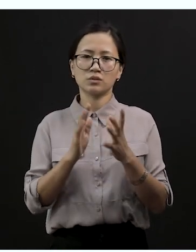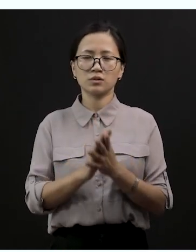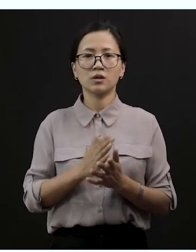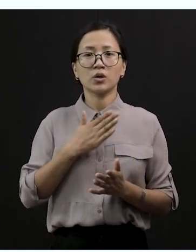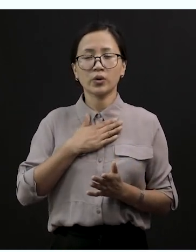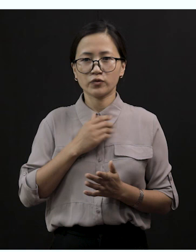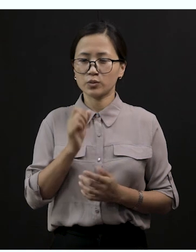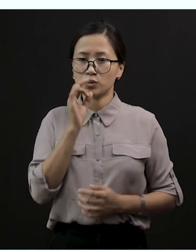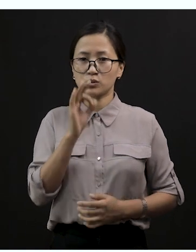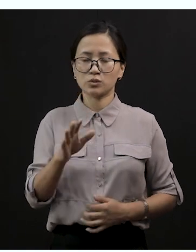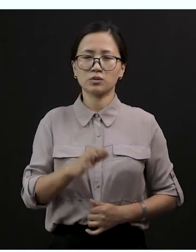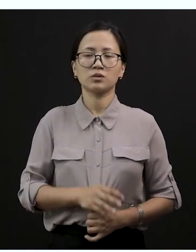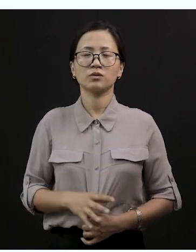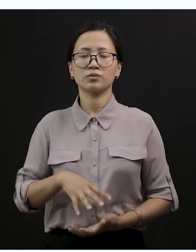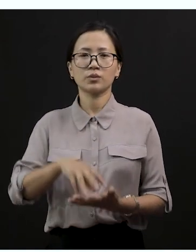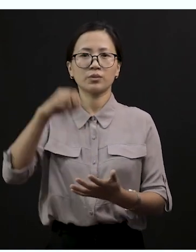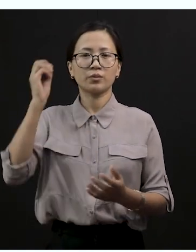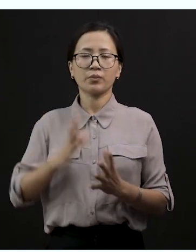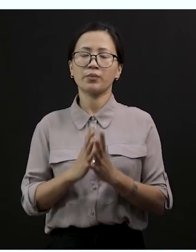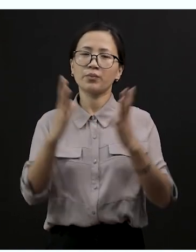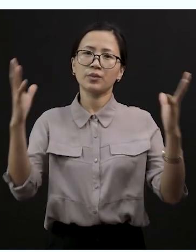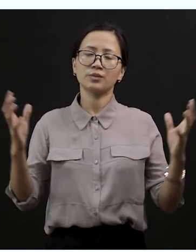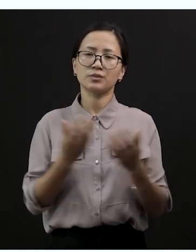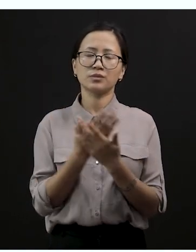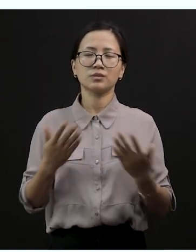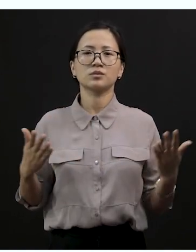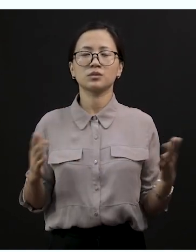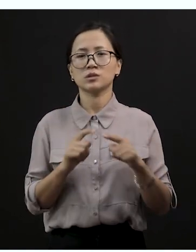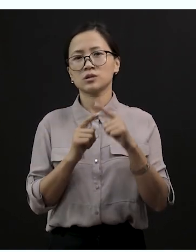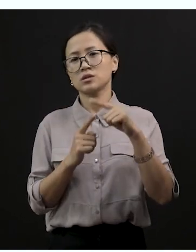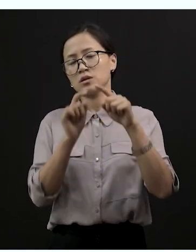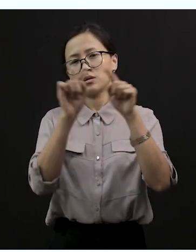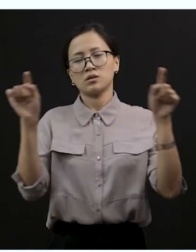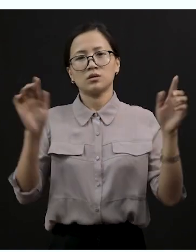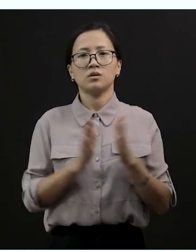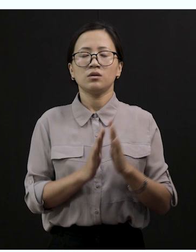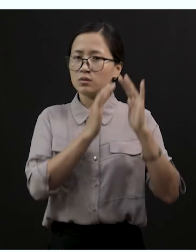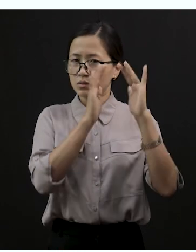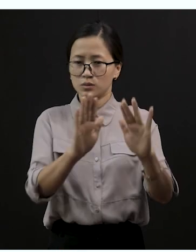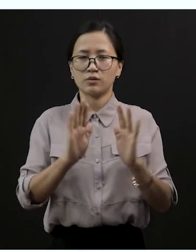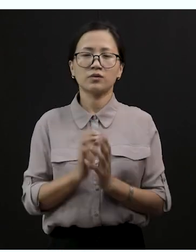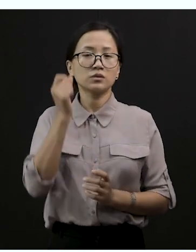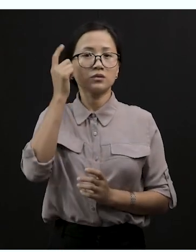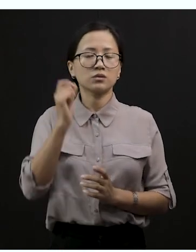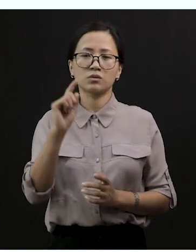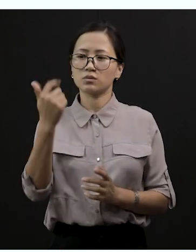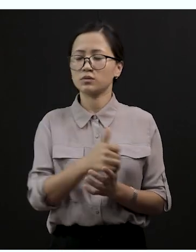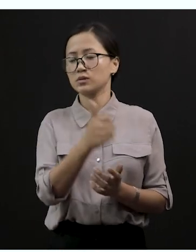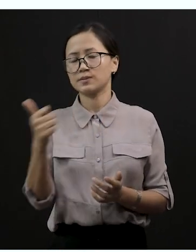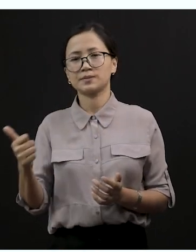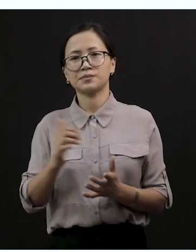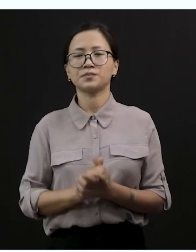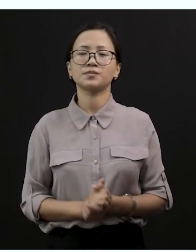right? So we have learned many things in this topic, and I hope you have understood what one or the